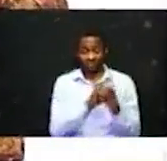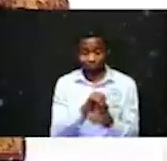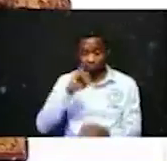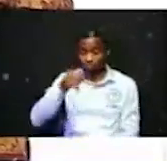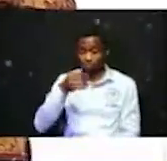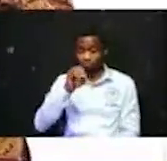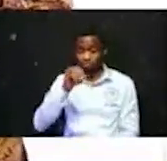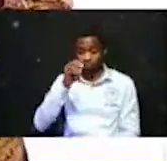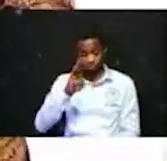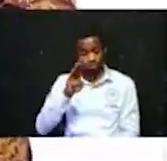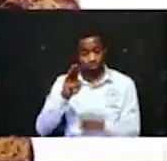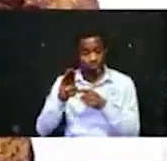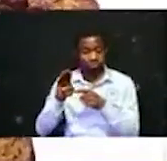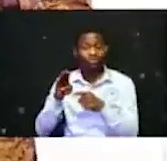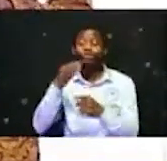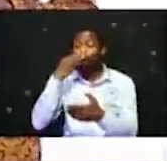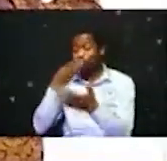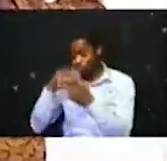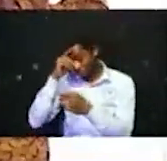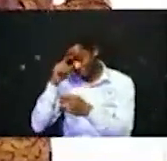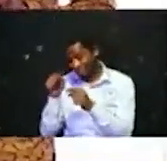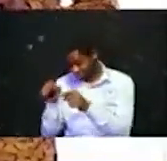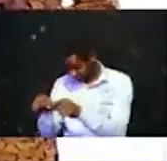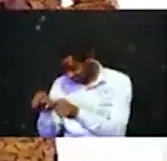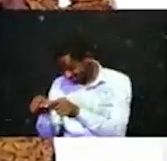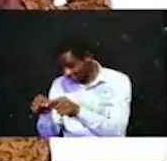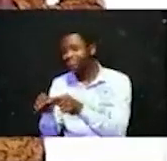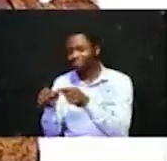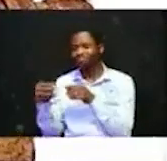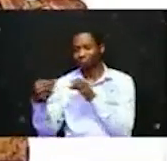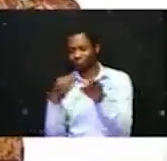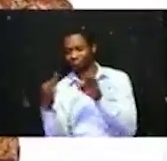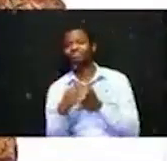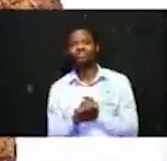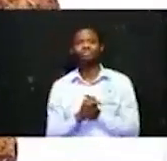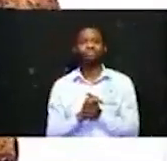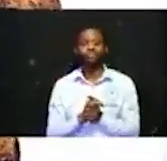interpret this to us. My Job ni papa pa no en chere ye wey emu. Now Job